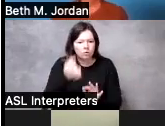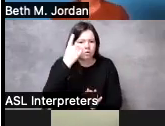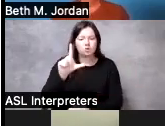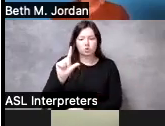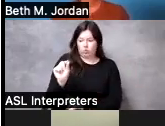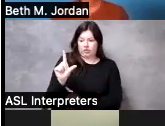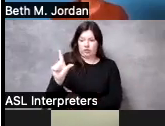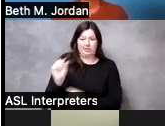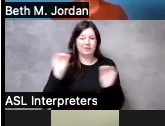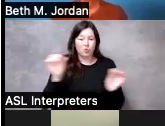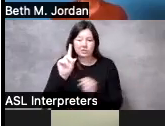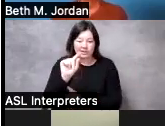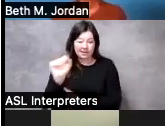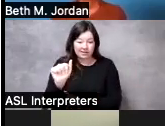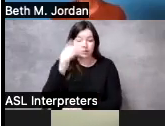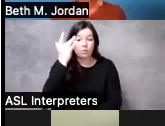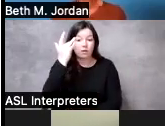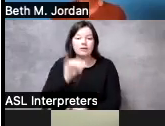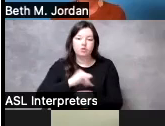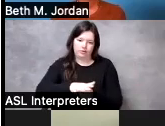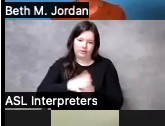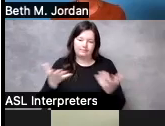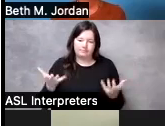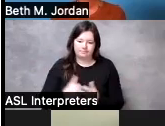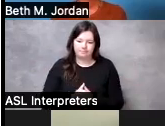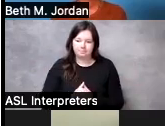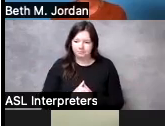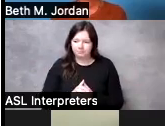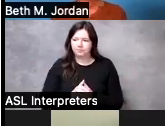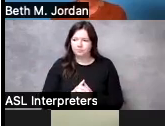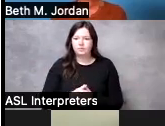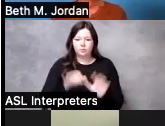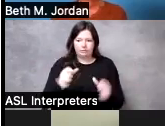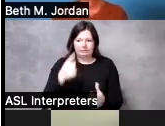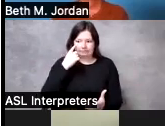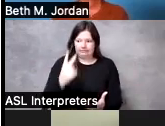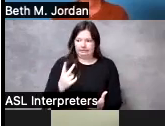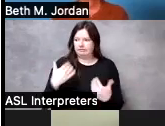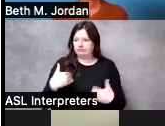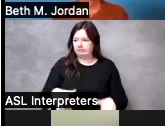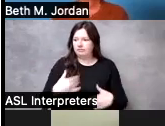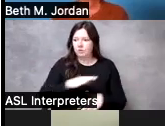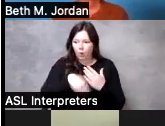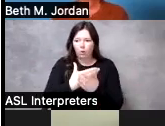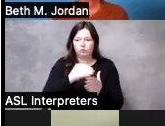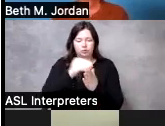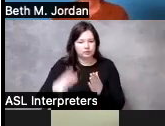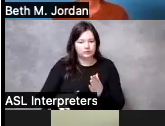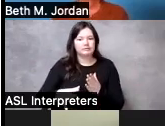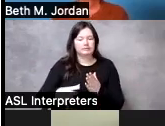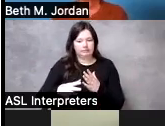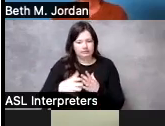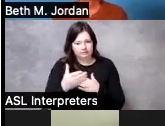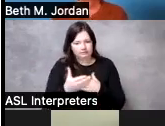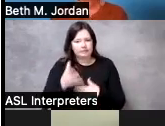we don't have data for that particular year. As you can see, all student participants experienced